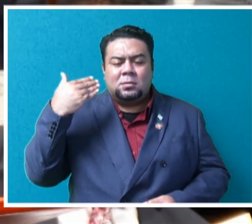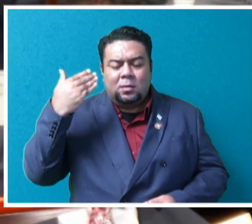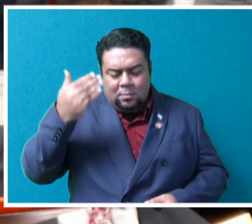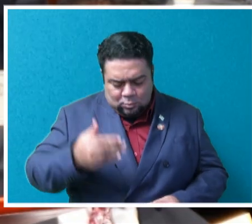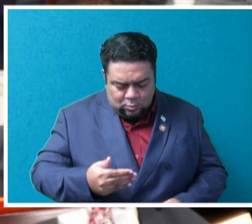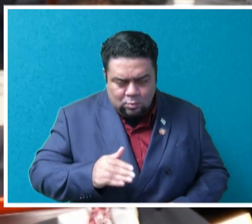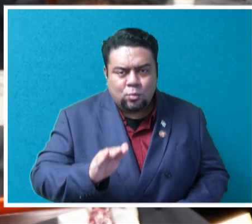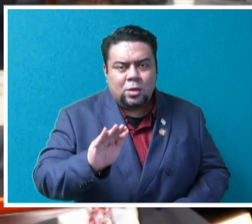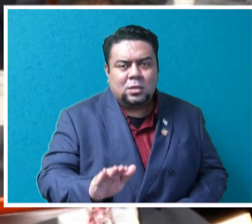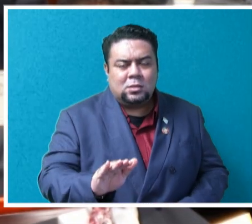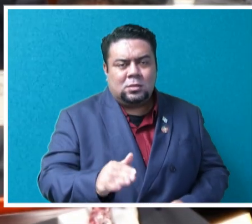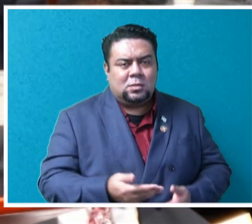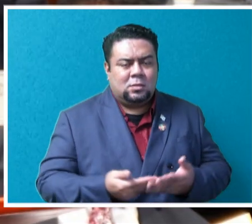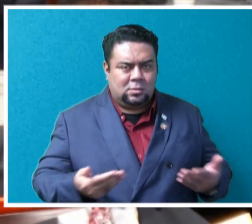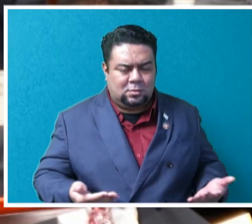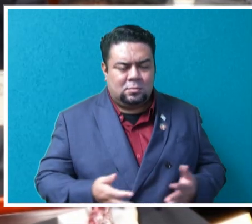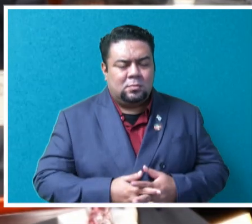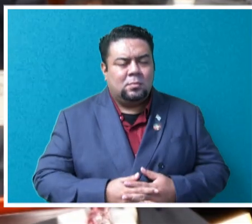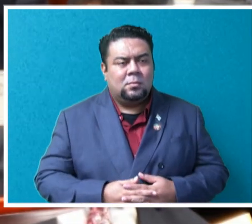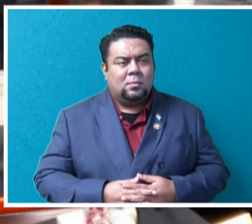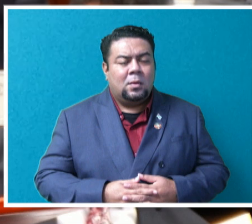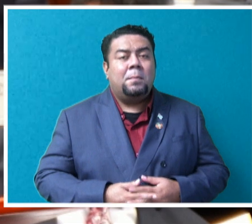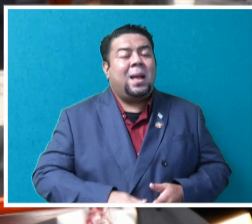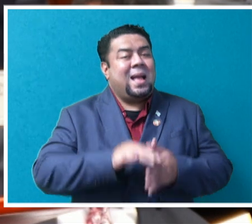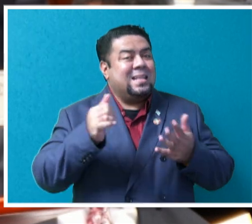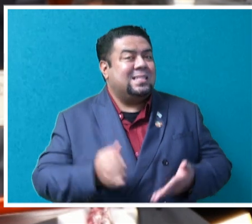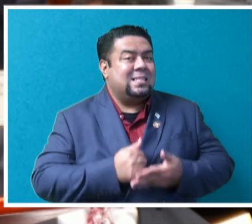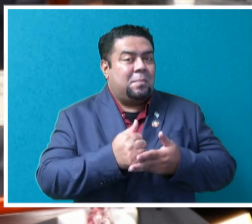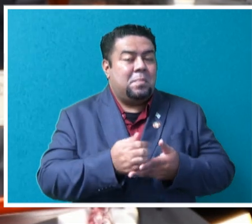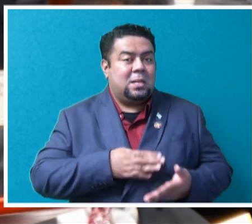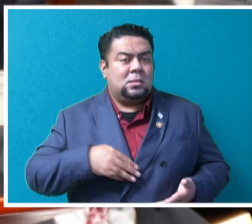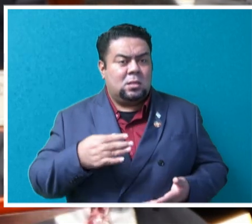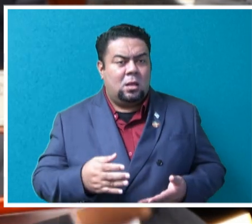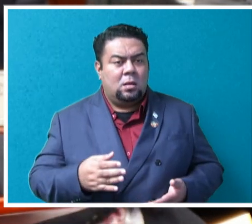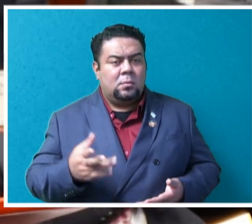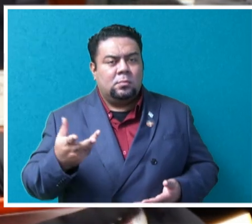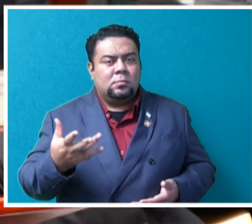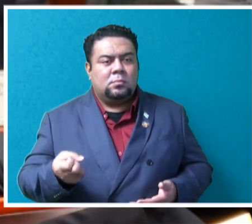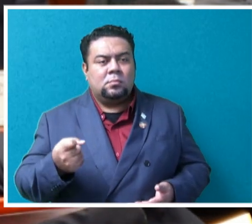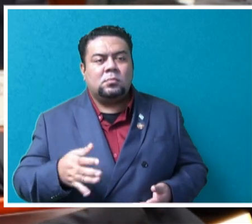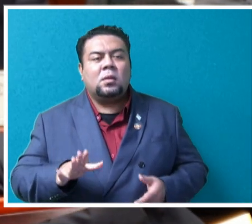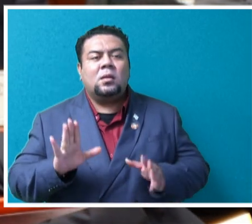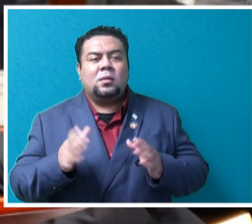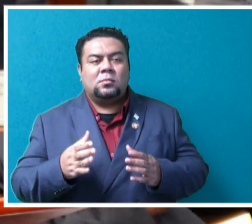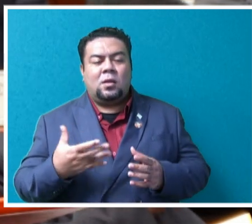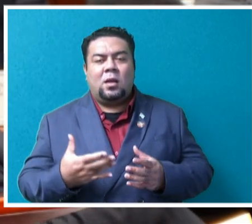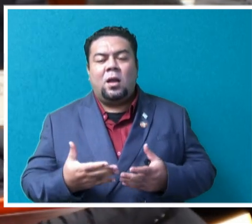present. My Assistant Minister has addressed the culture, heritage, and